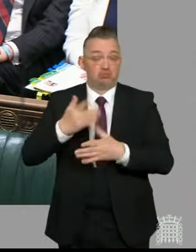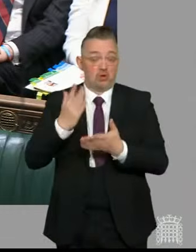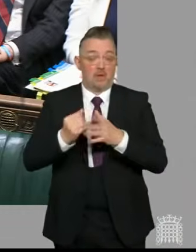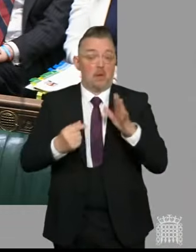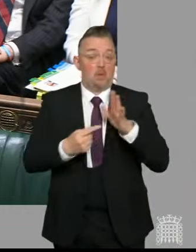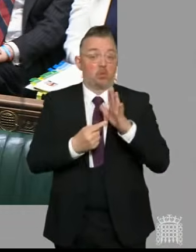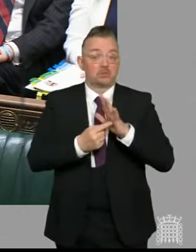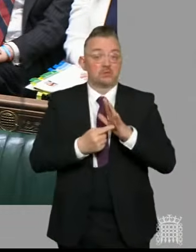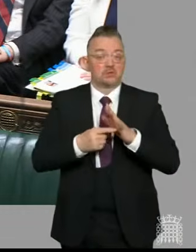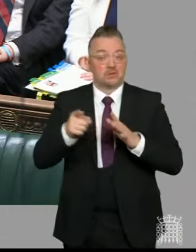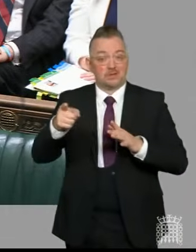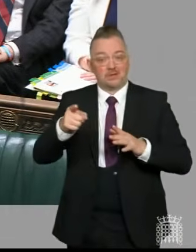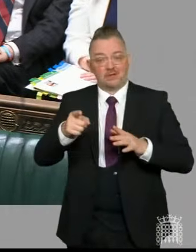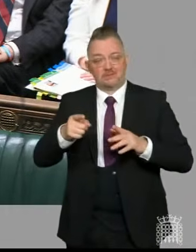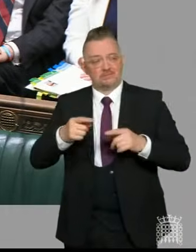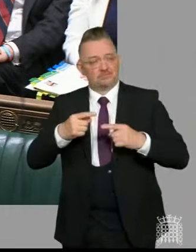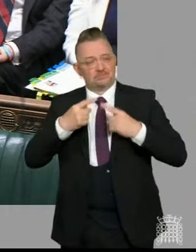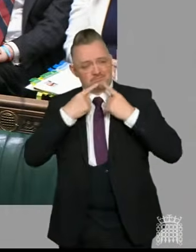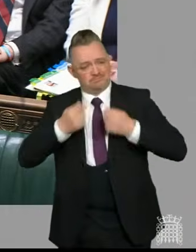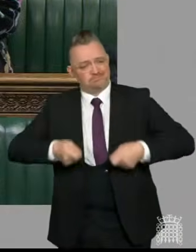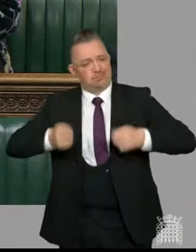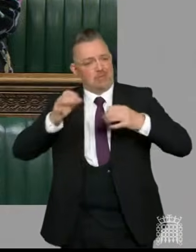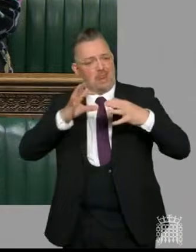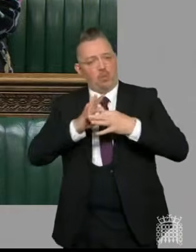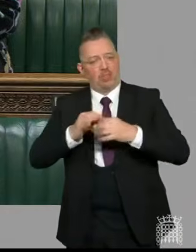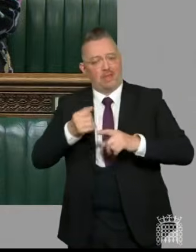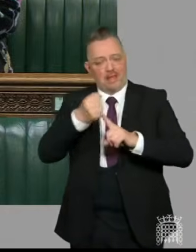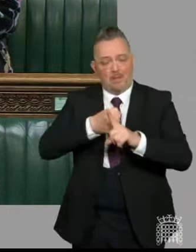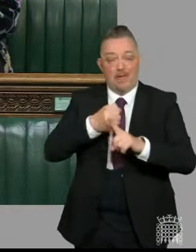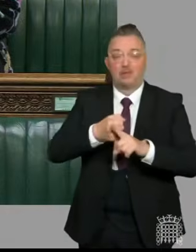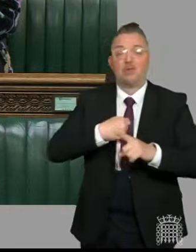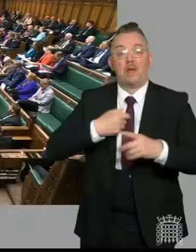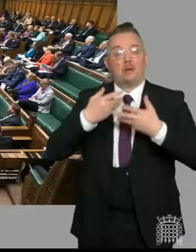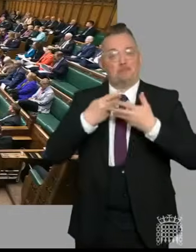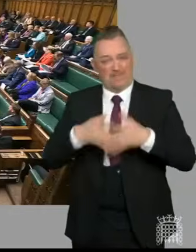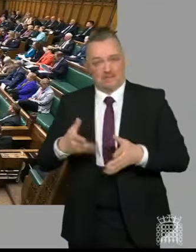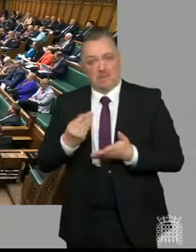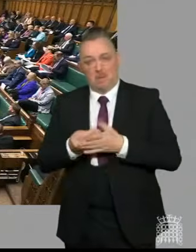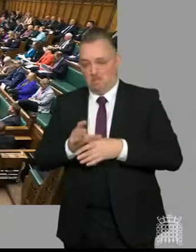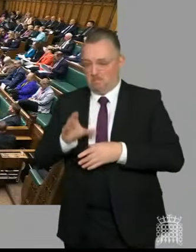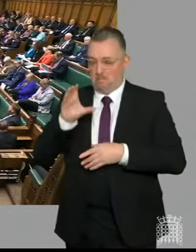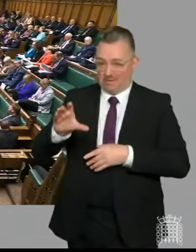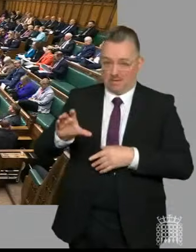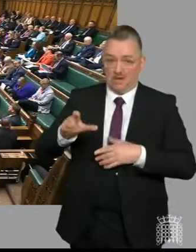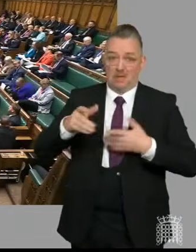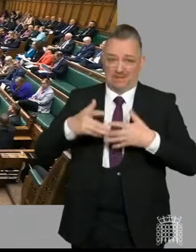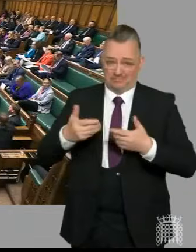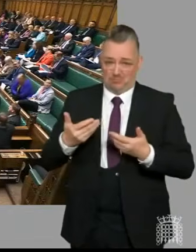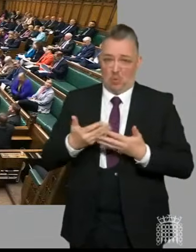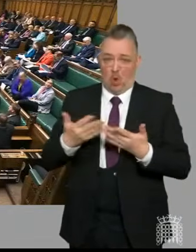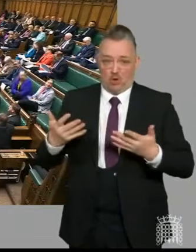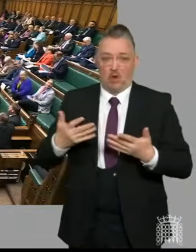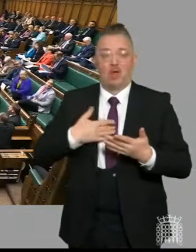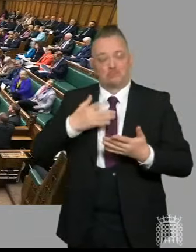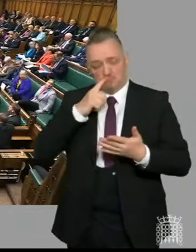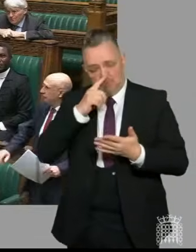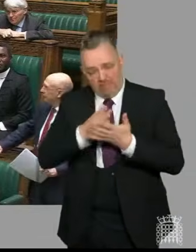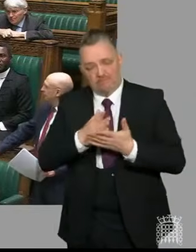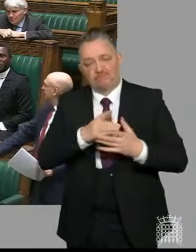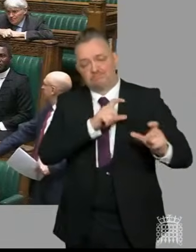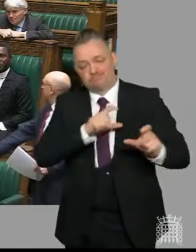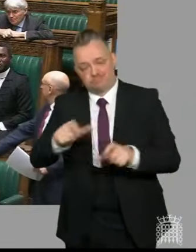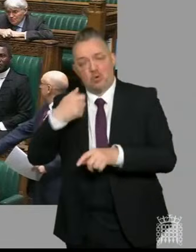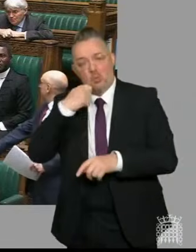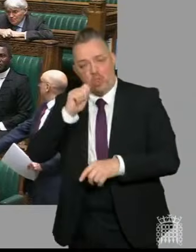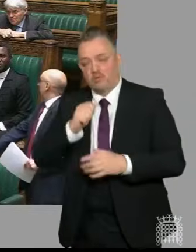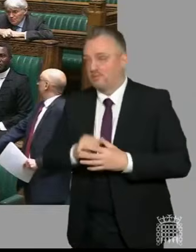already provided substantial sums for it, and I'm sure we will continue to do so. Stevens. Thank you, Mr. Speaker. As the chair of the Scottish arm